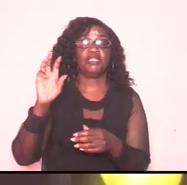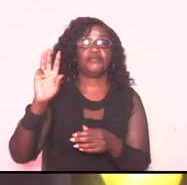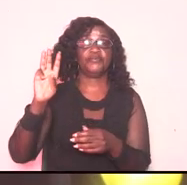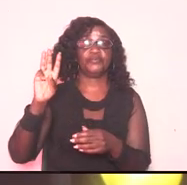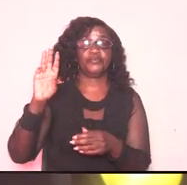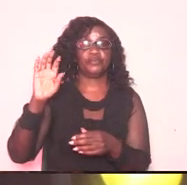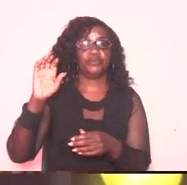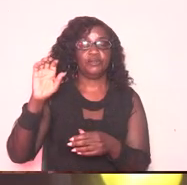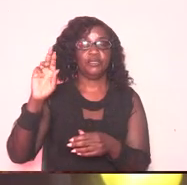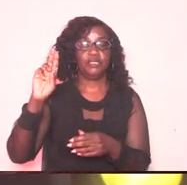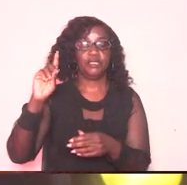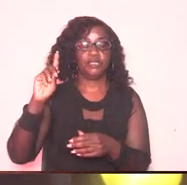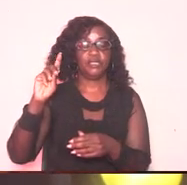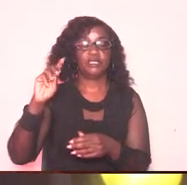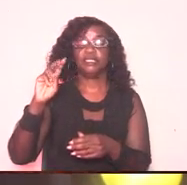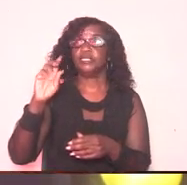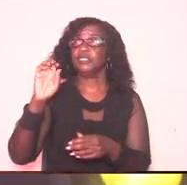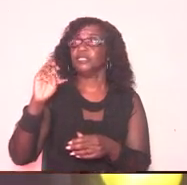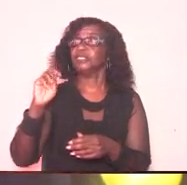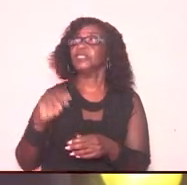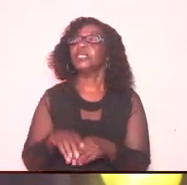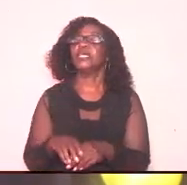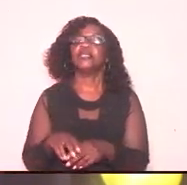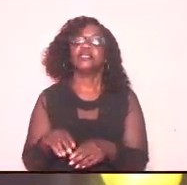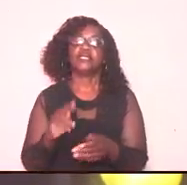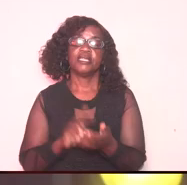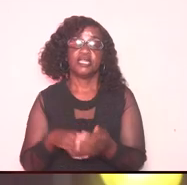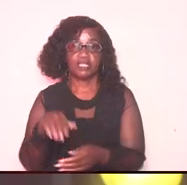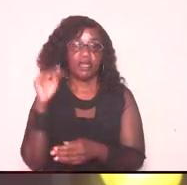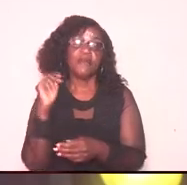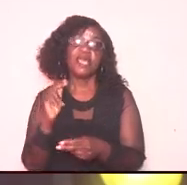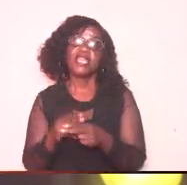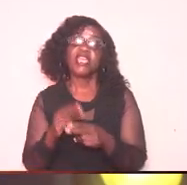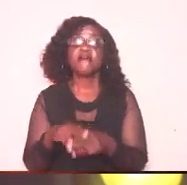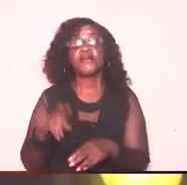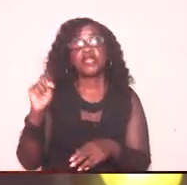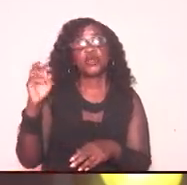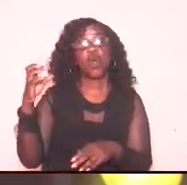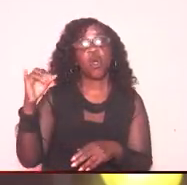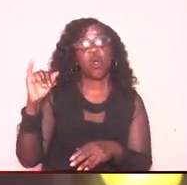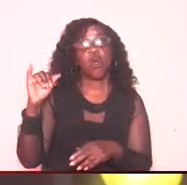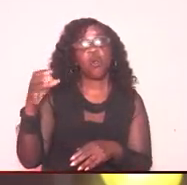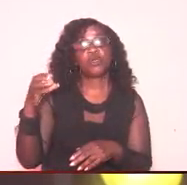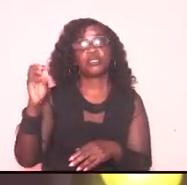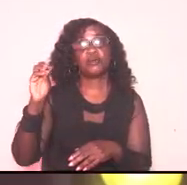in Zimbabwe. I am your debate mistress, Nicole Natsaj Manikire, but powerfully known as